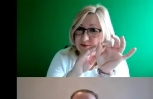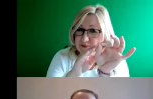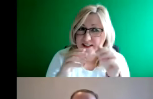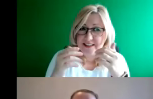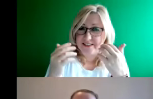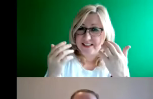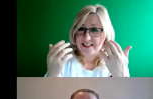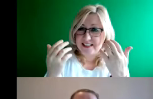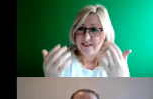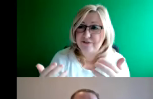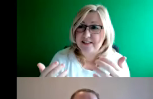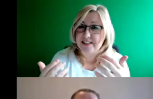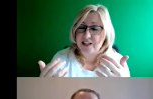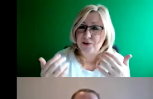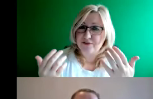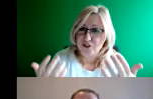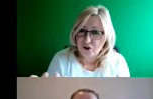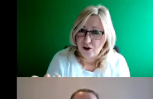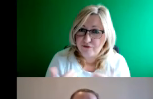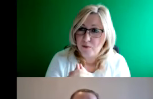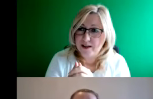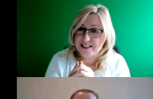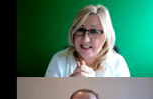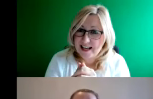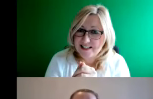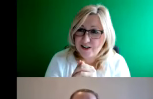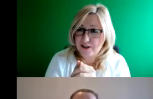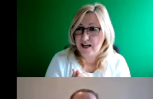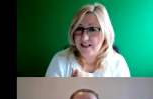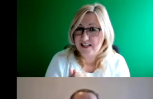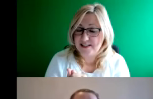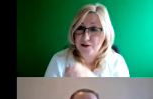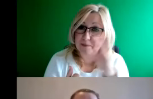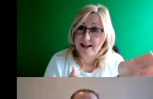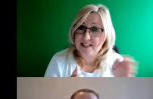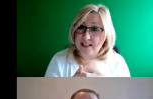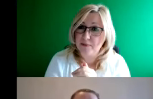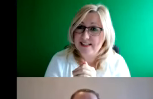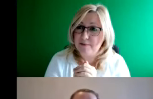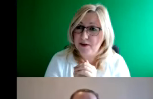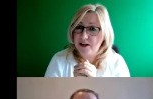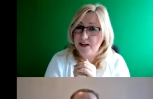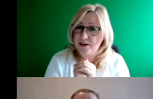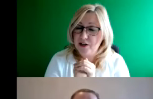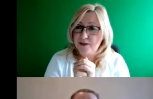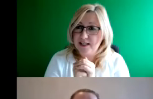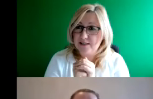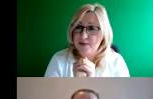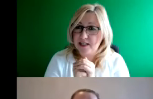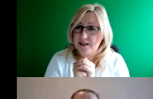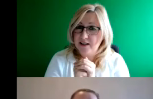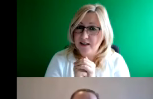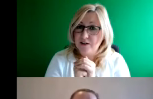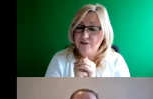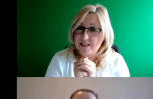intent. There's these inferences that you have to draw from what is said or not said. So come back to, my example earlier when Alissa